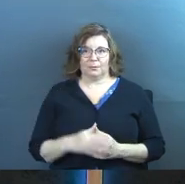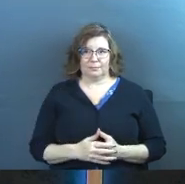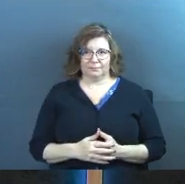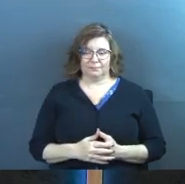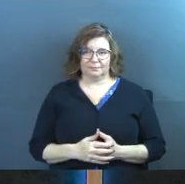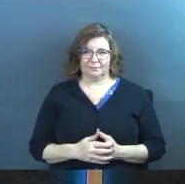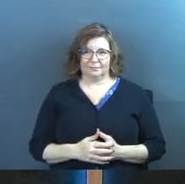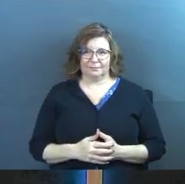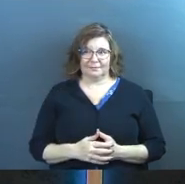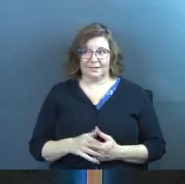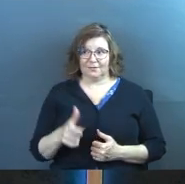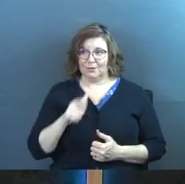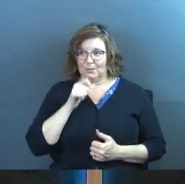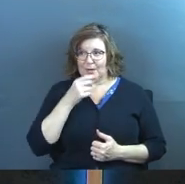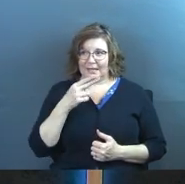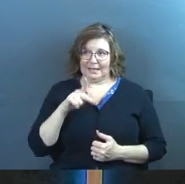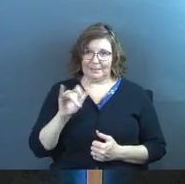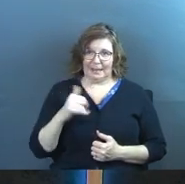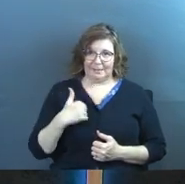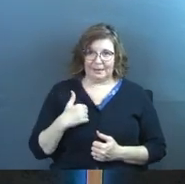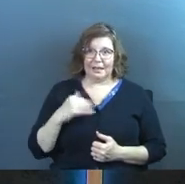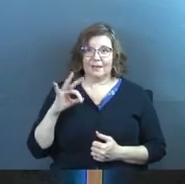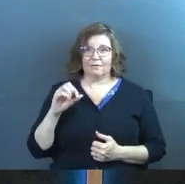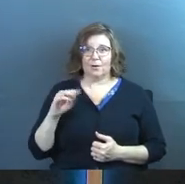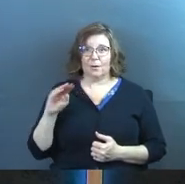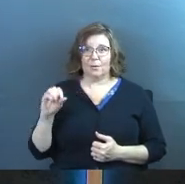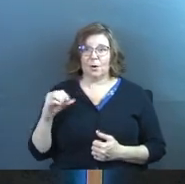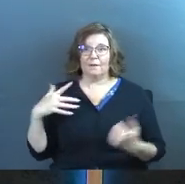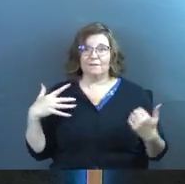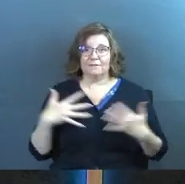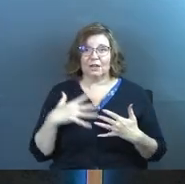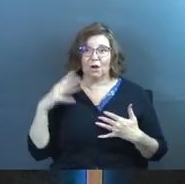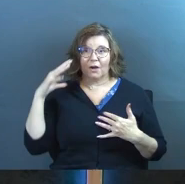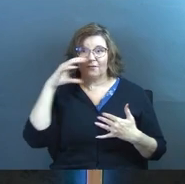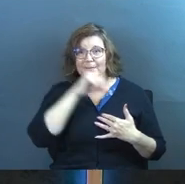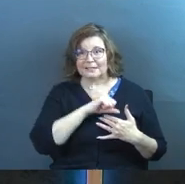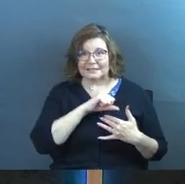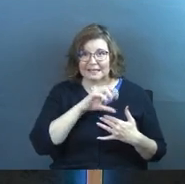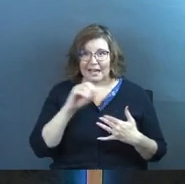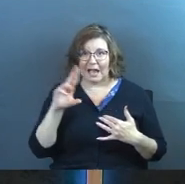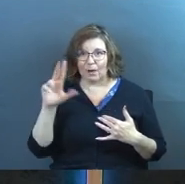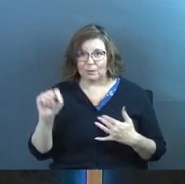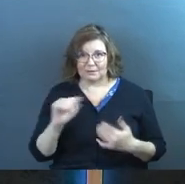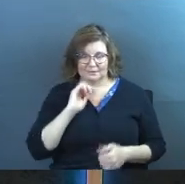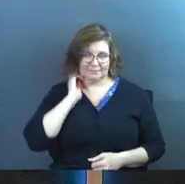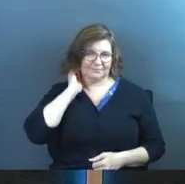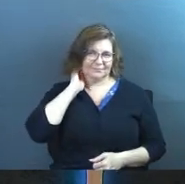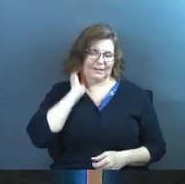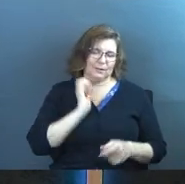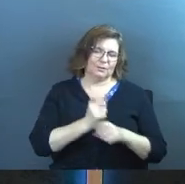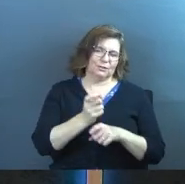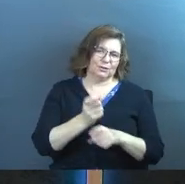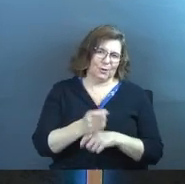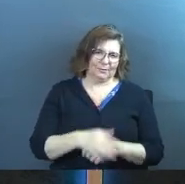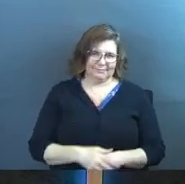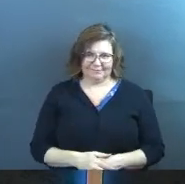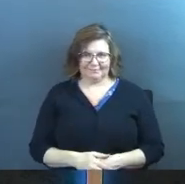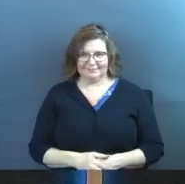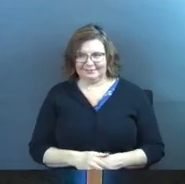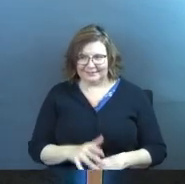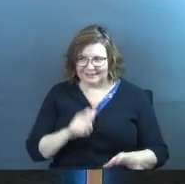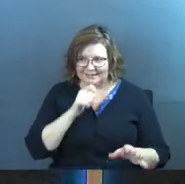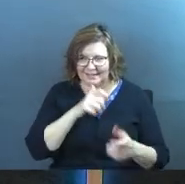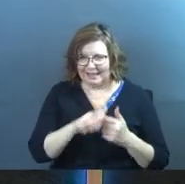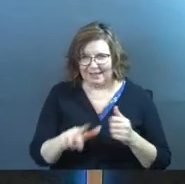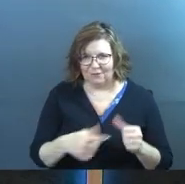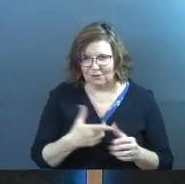For you that are not hipsters like me, FOMO means fear of missing out. That was a joke, by the way.